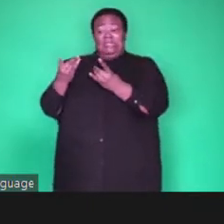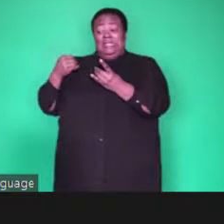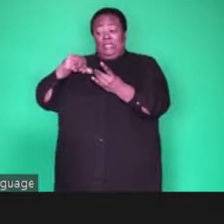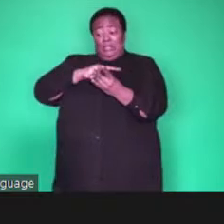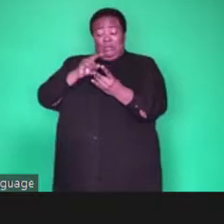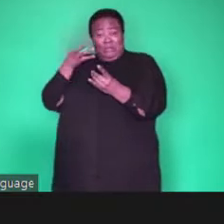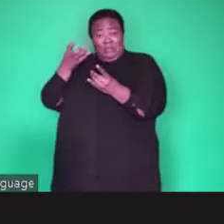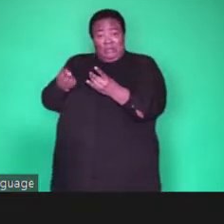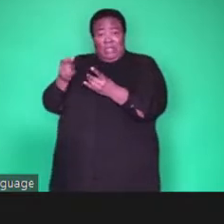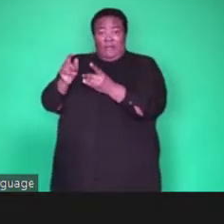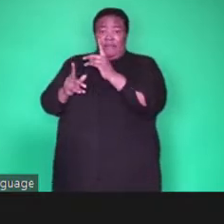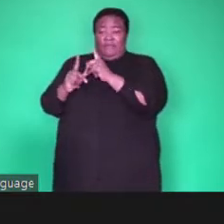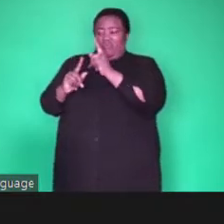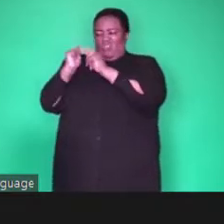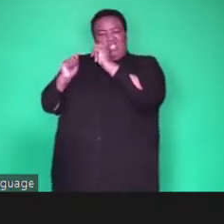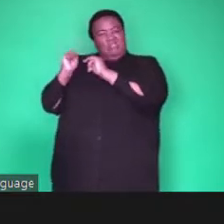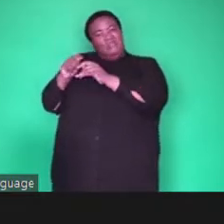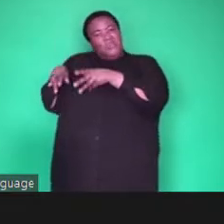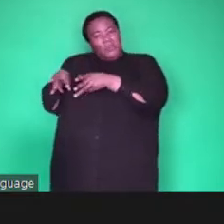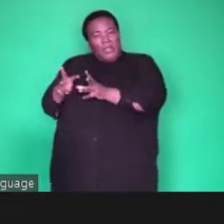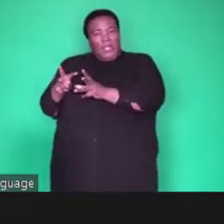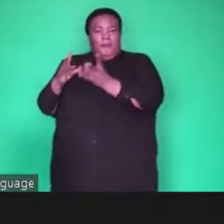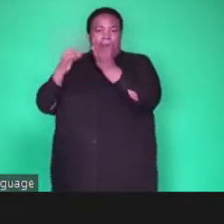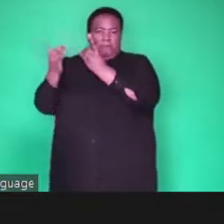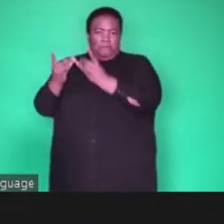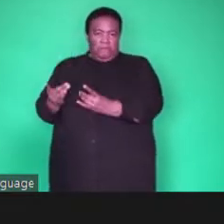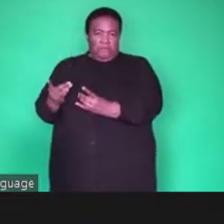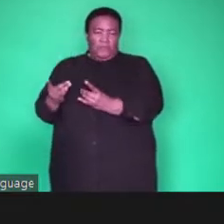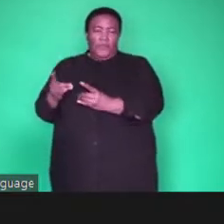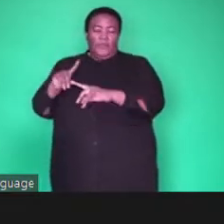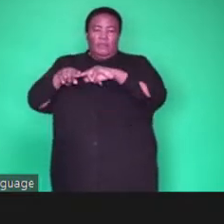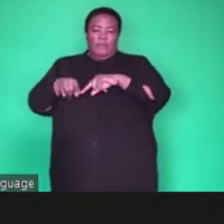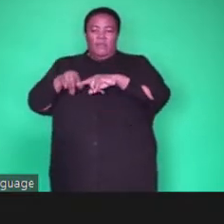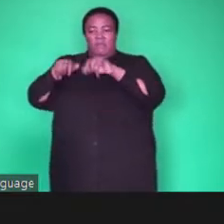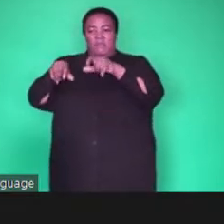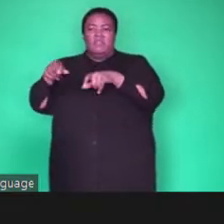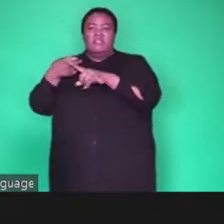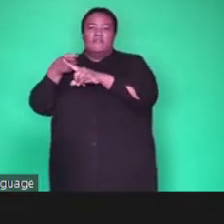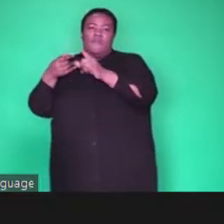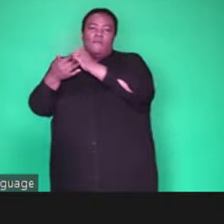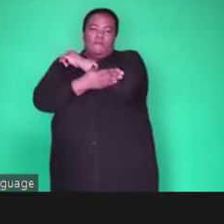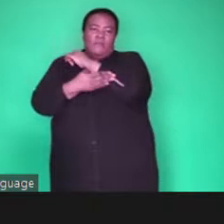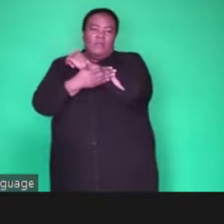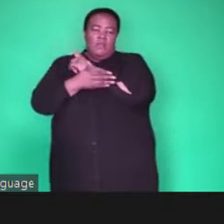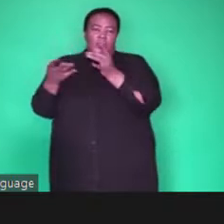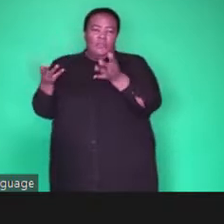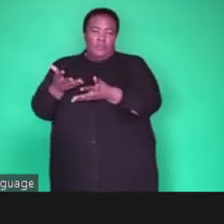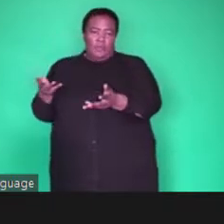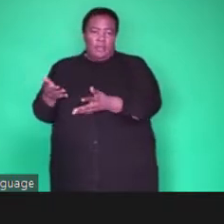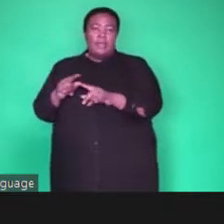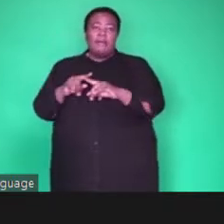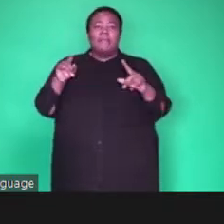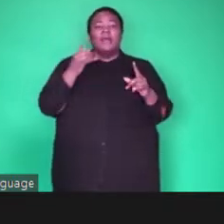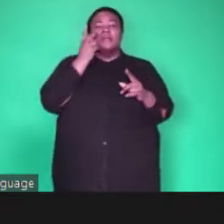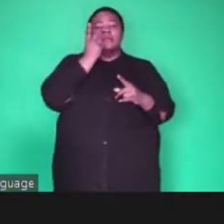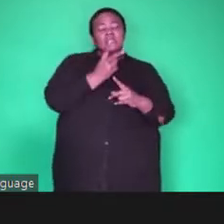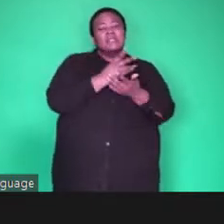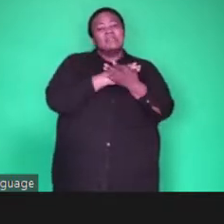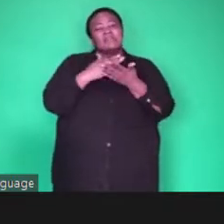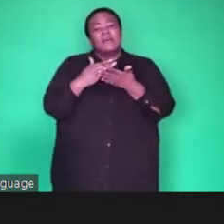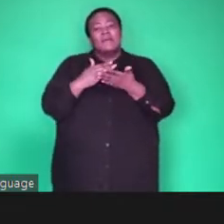certain bilateral corridors, country of origin and country of destination. And so we noticed that in some cases, there's a